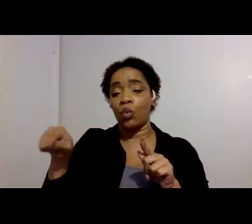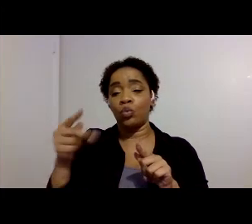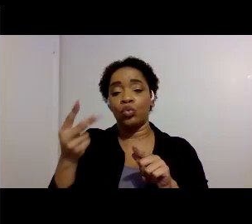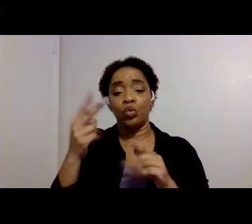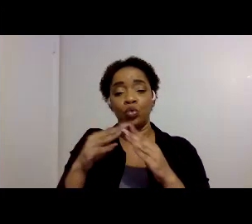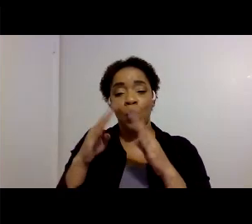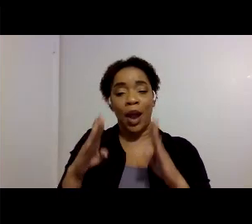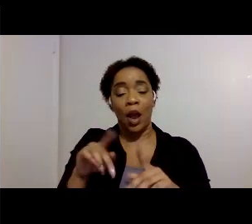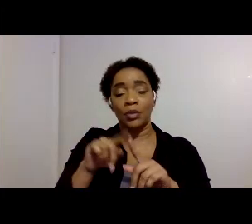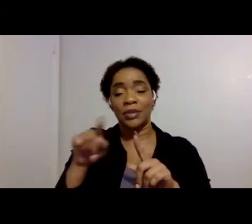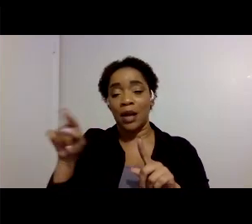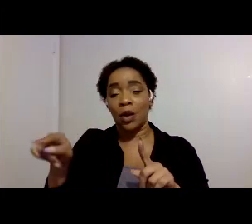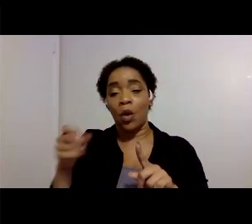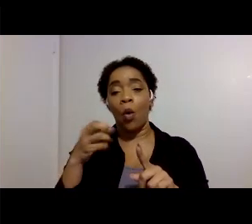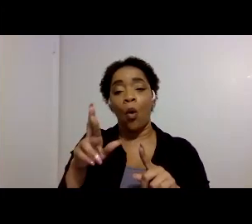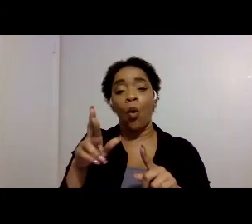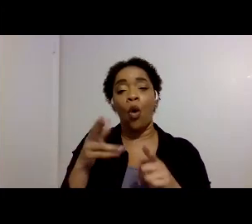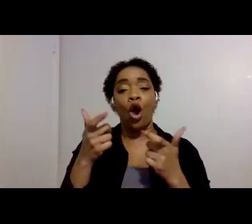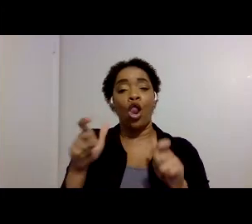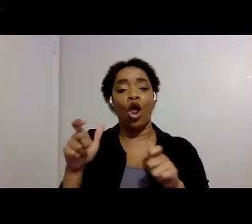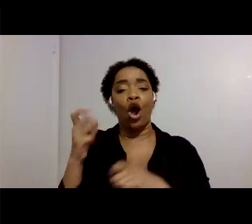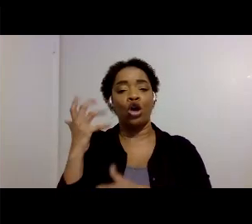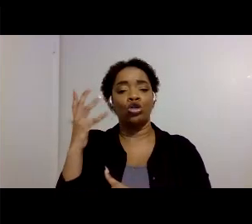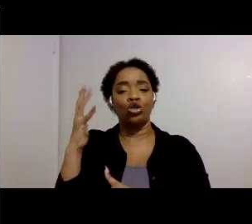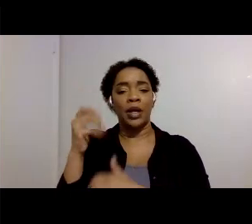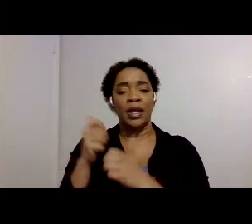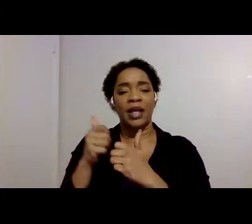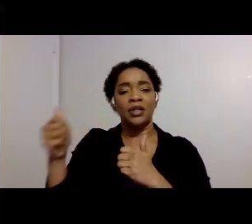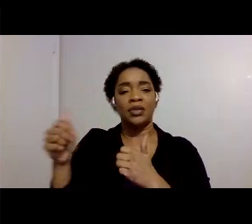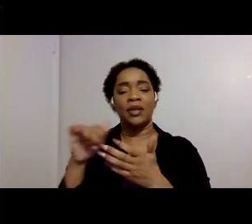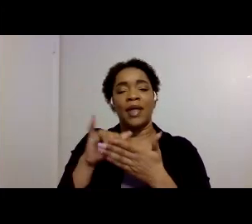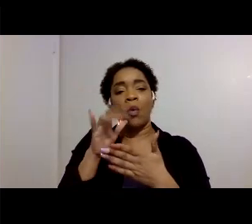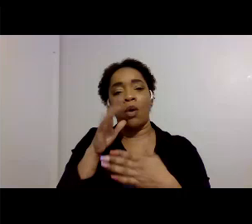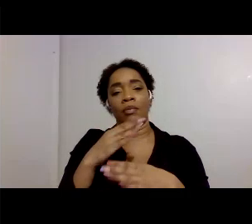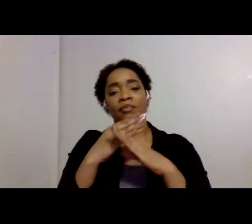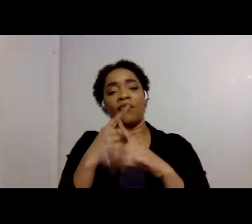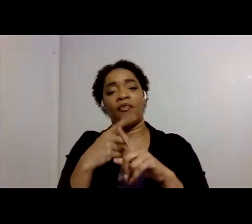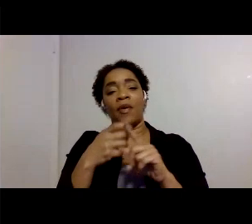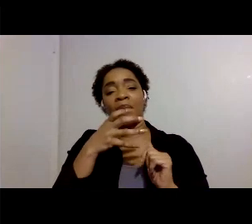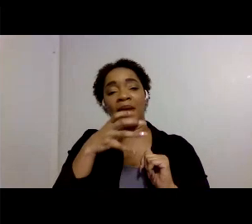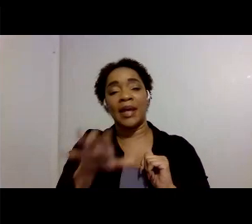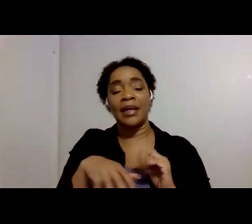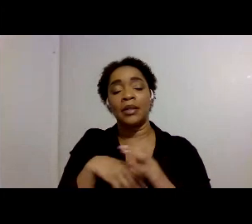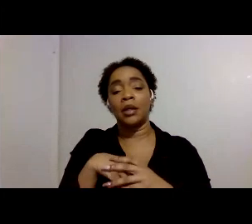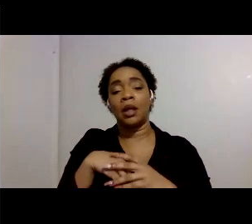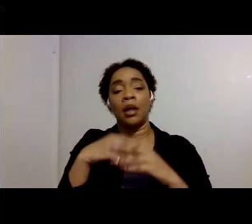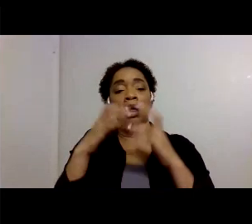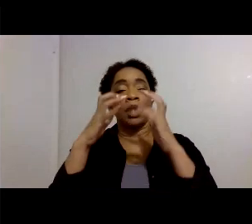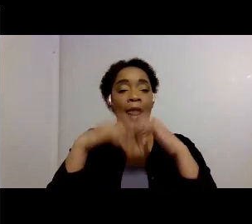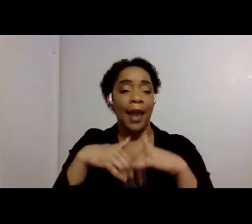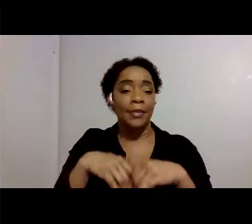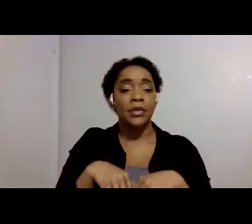or something as shielding from, like I said, the fallout, heat, debris, smoke, collapse. Um, so